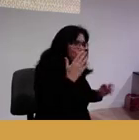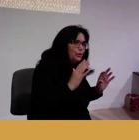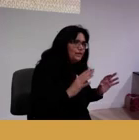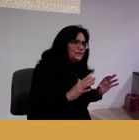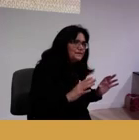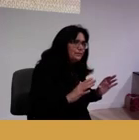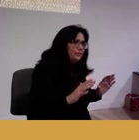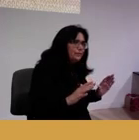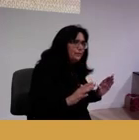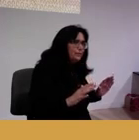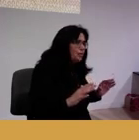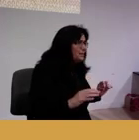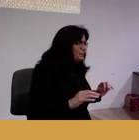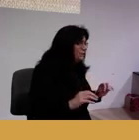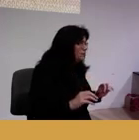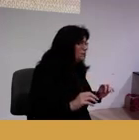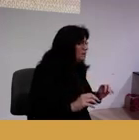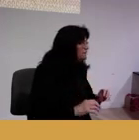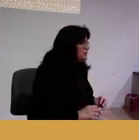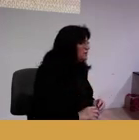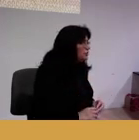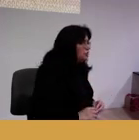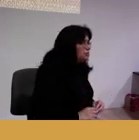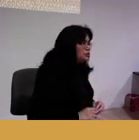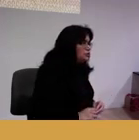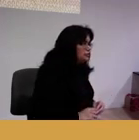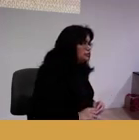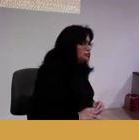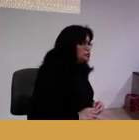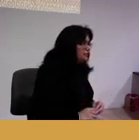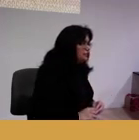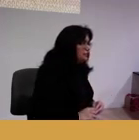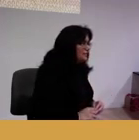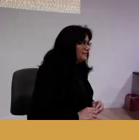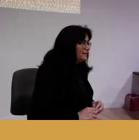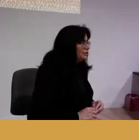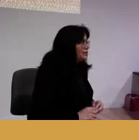they would then say, but wait a minute, we have to have that knowledge because it's useful.